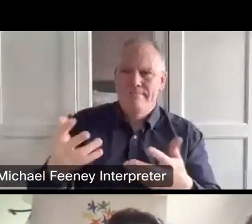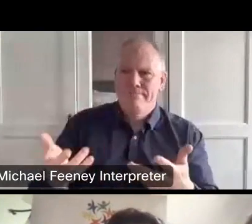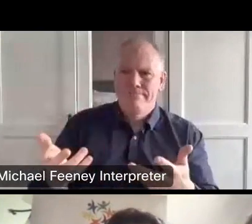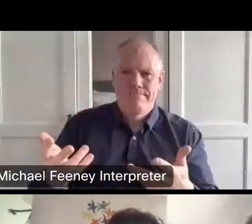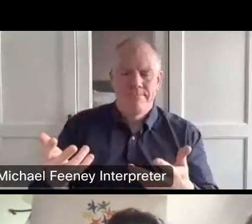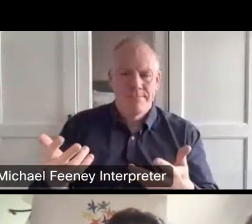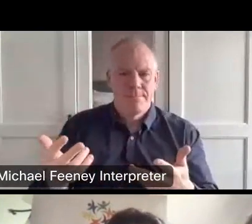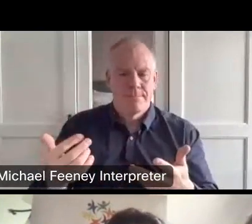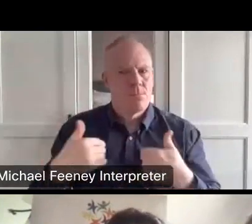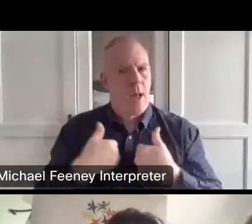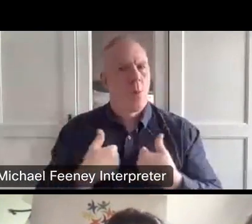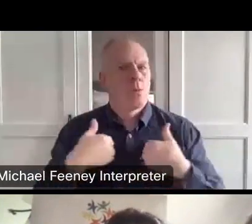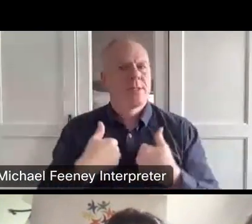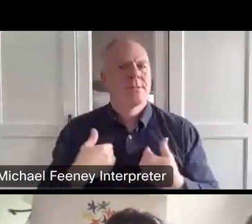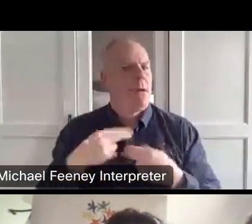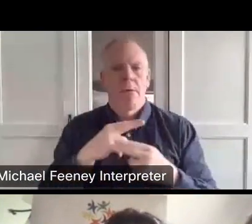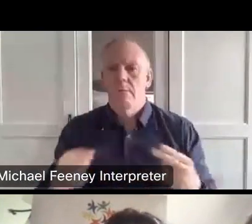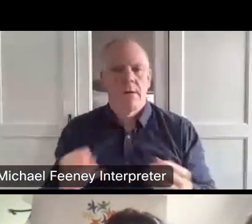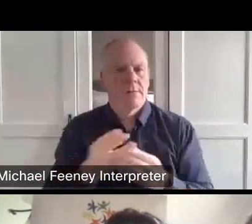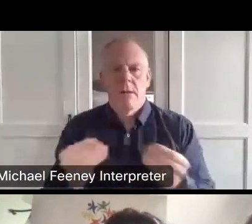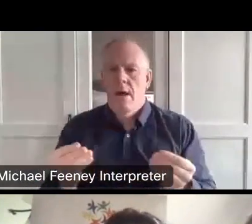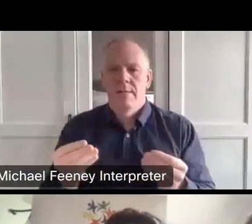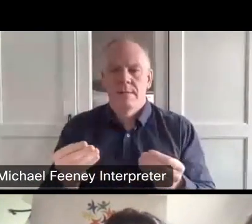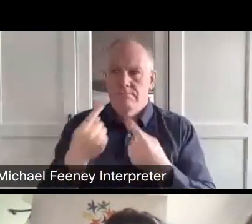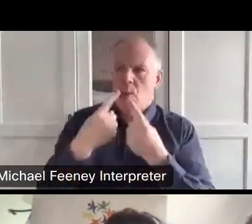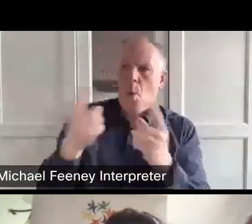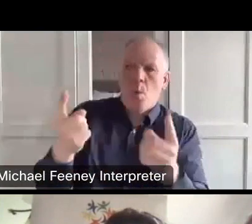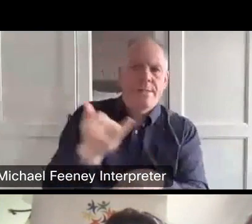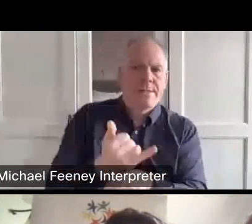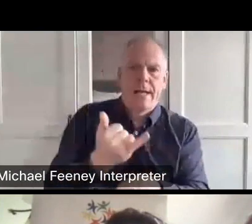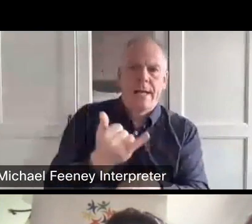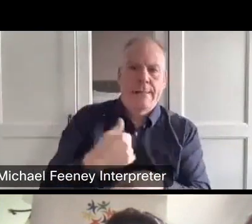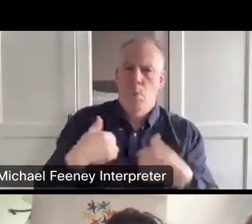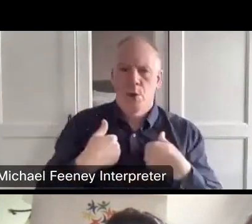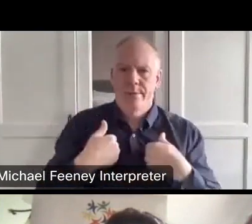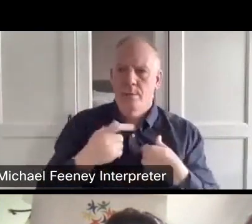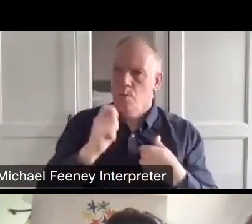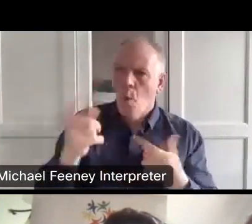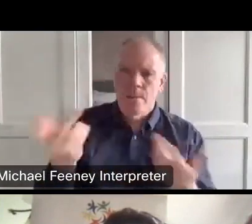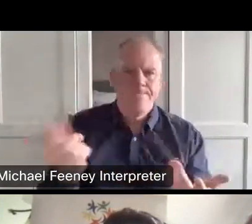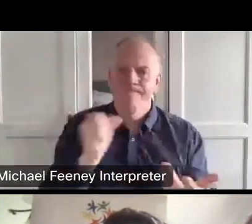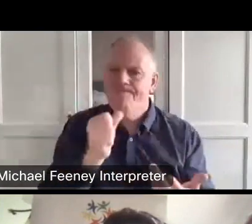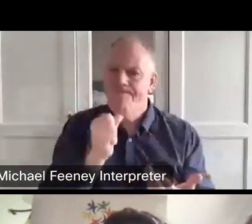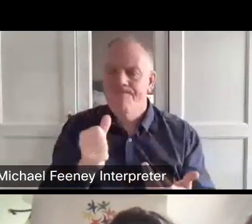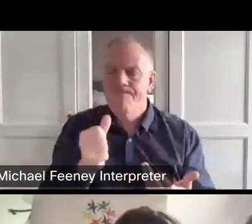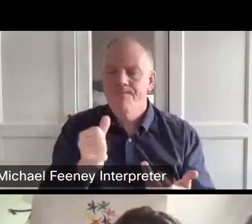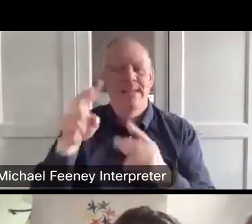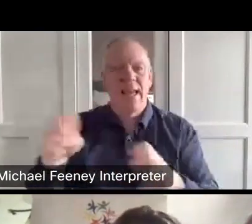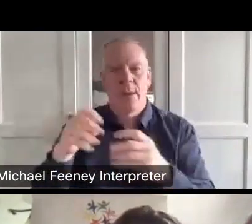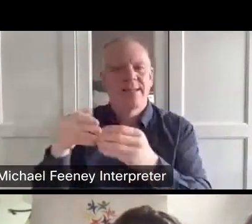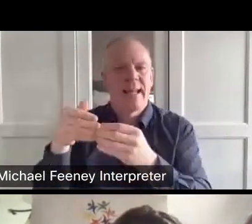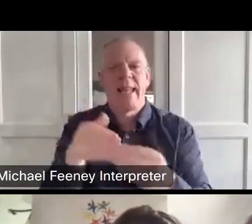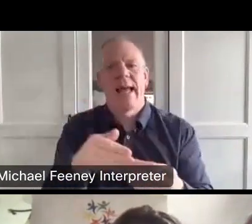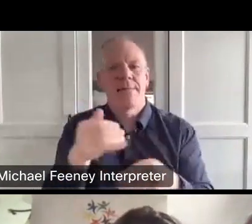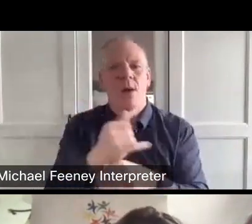our worries weren't aired, and really the inquest was quite led by the conjecture of